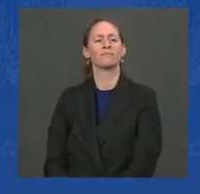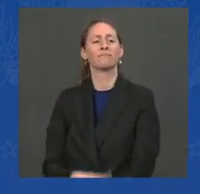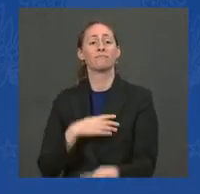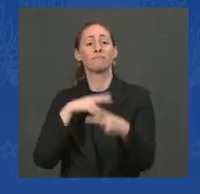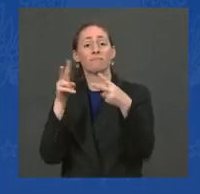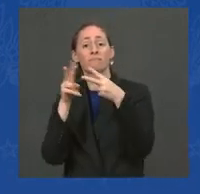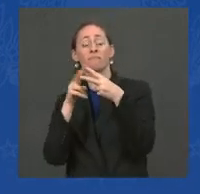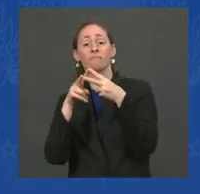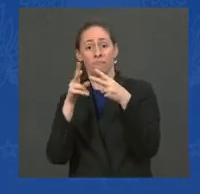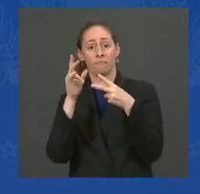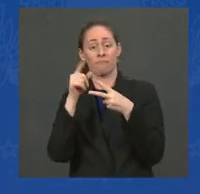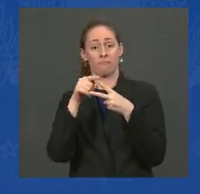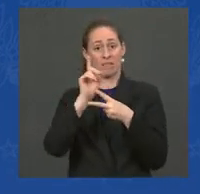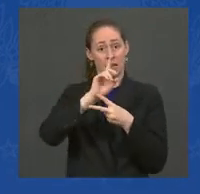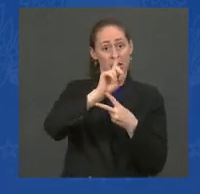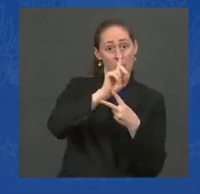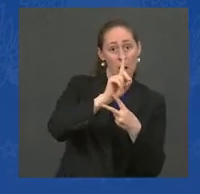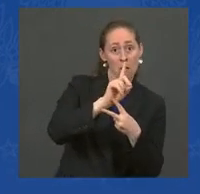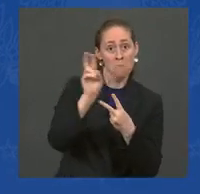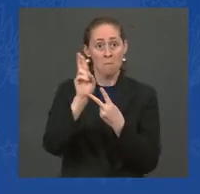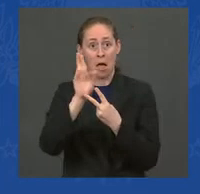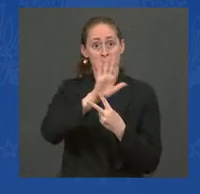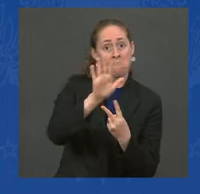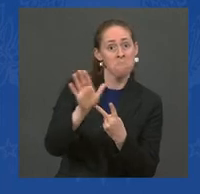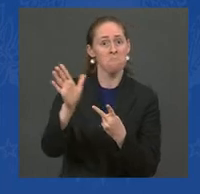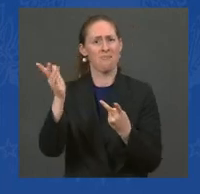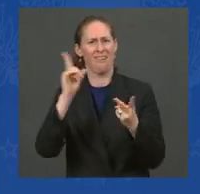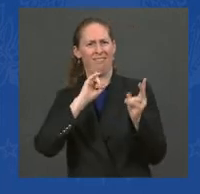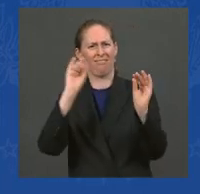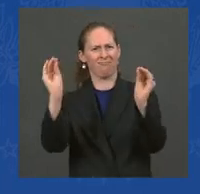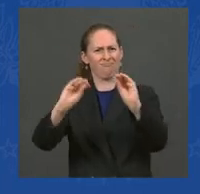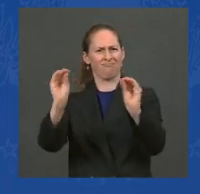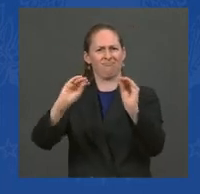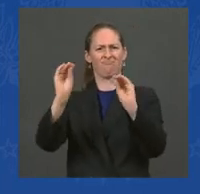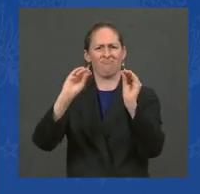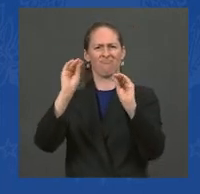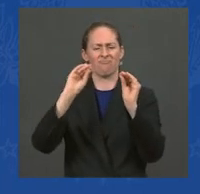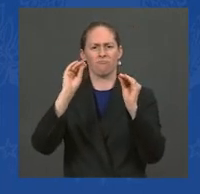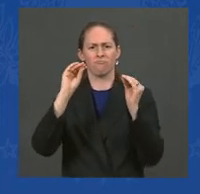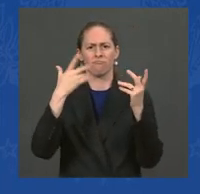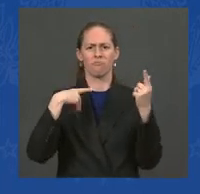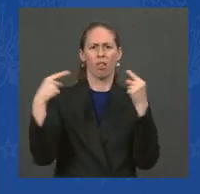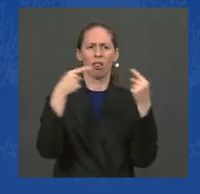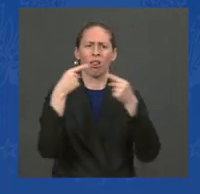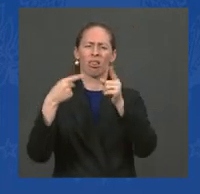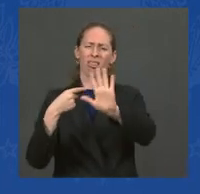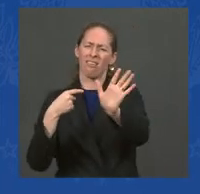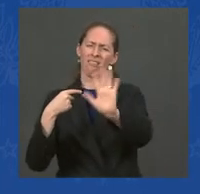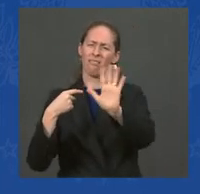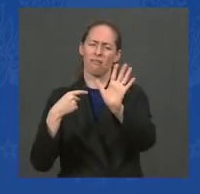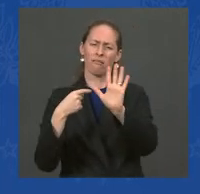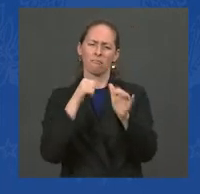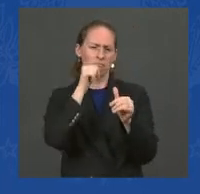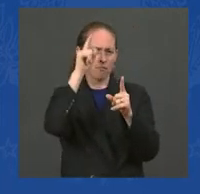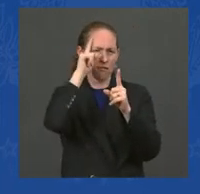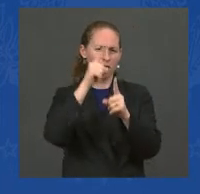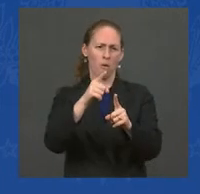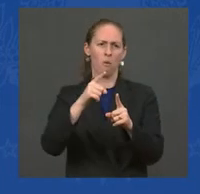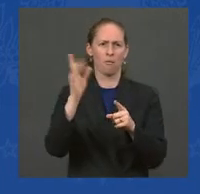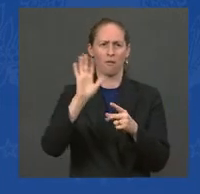versus progressive, or anything else that pits Americans against one another. These bills are about competitiveness